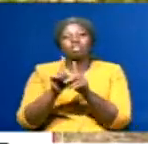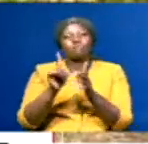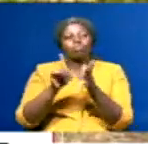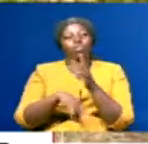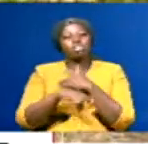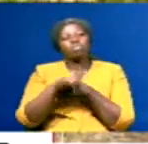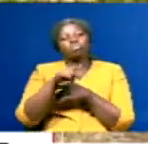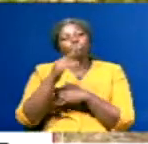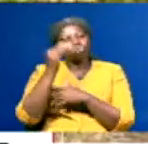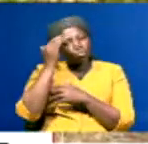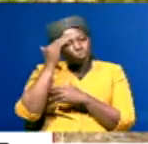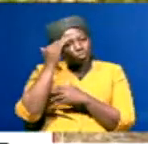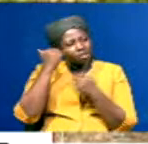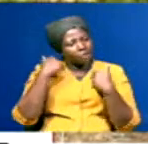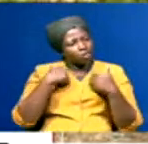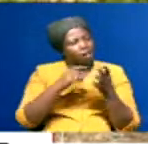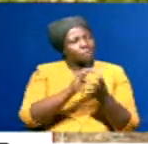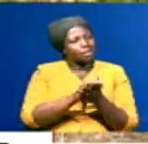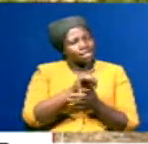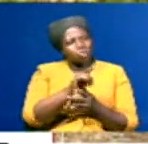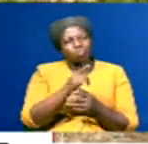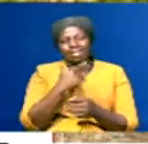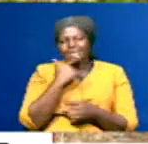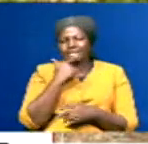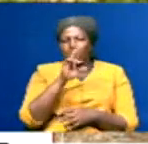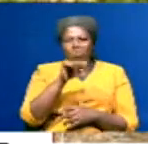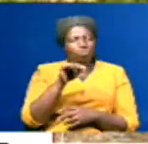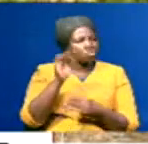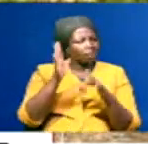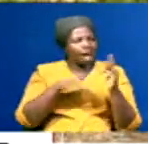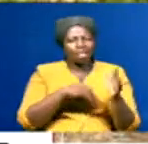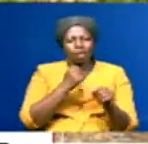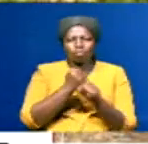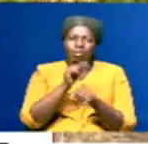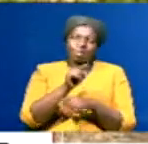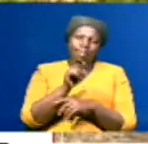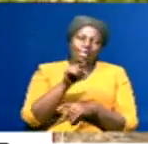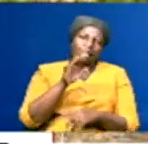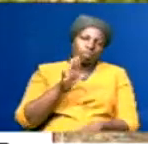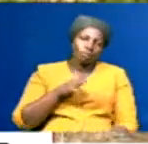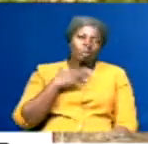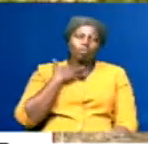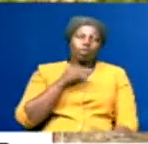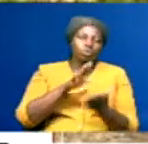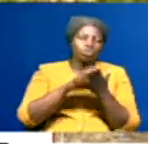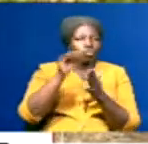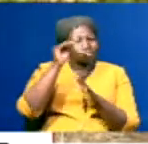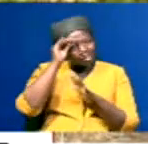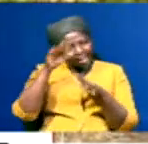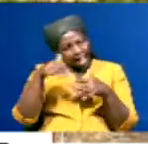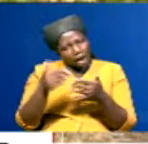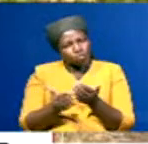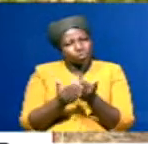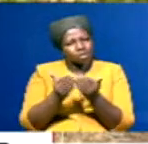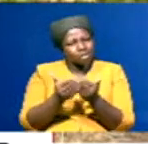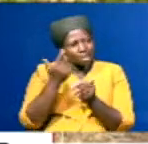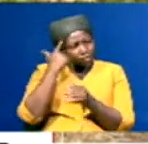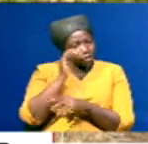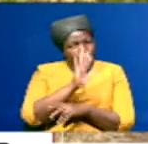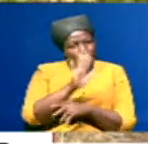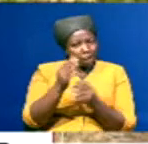nini? I said, you can't do this. These women want to learn how to take care of their children.